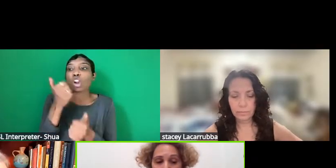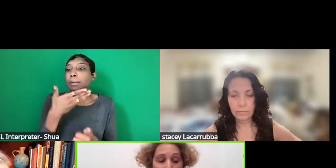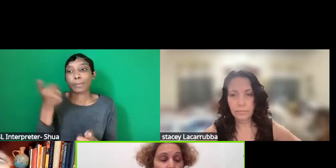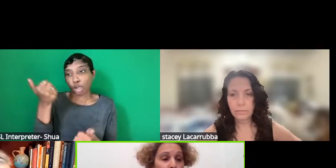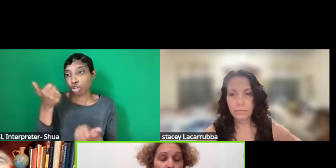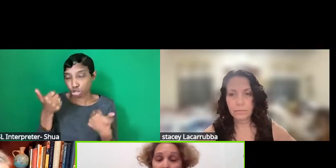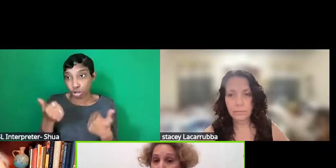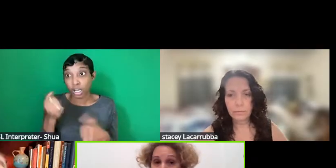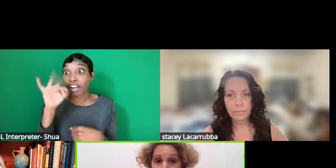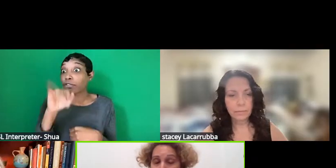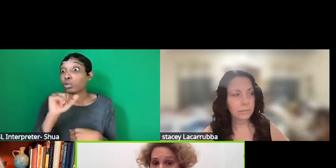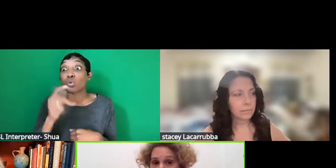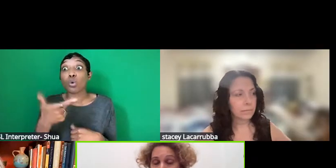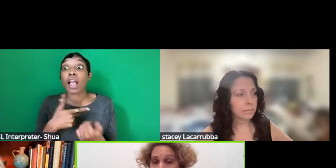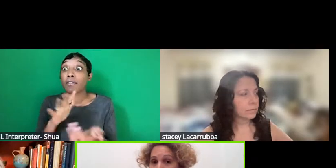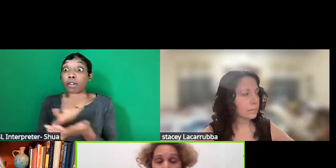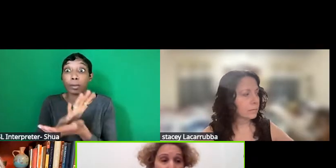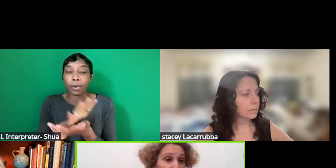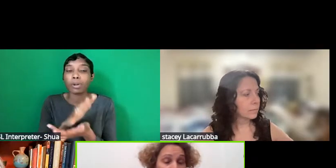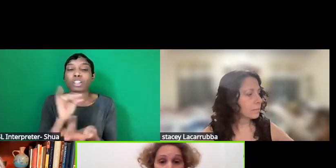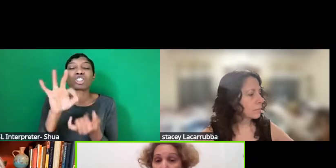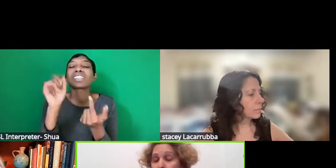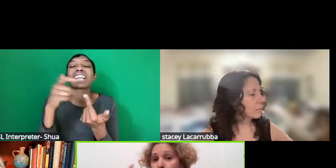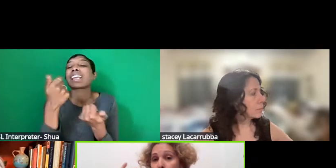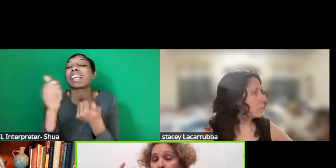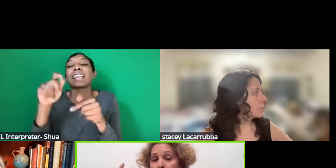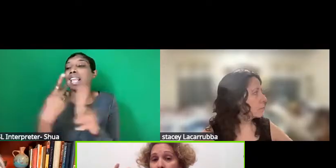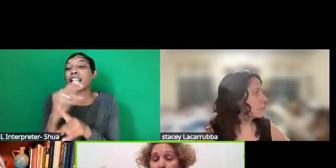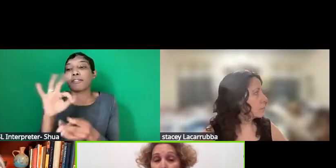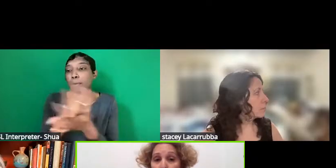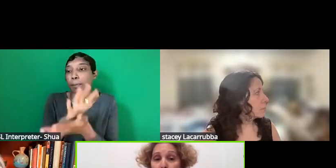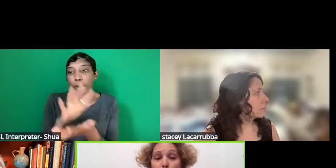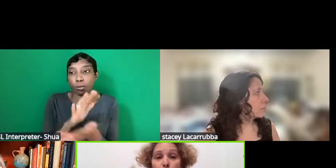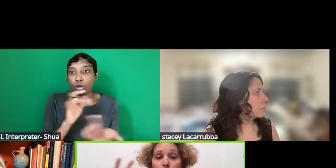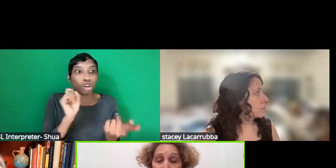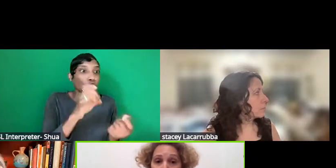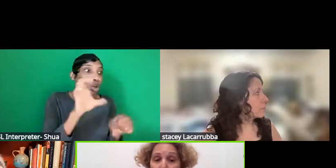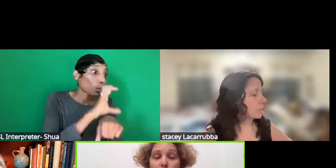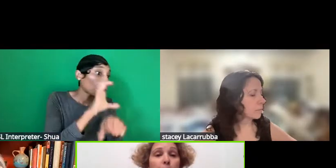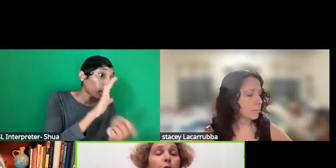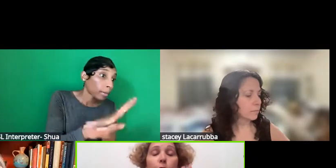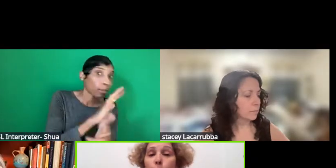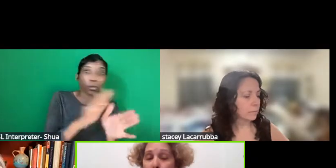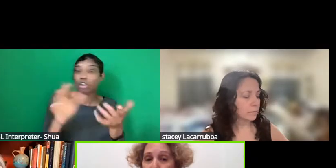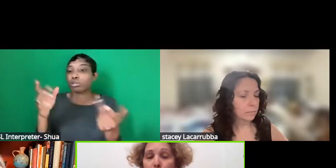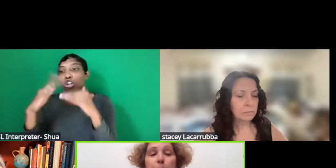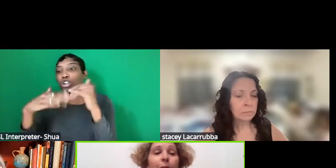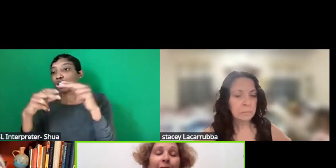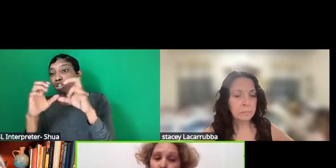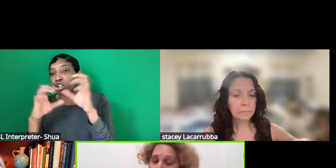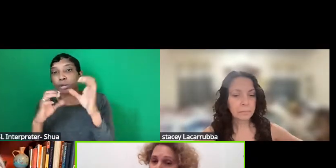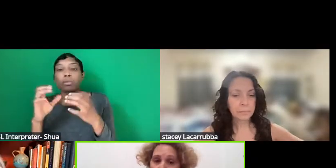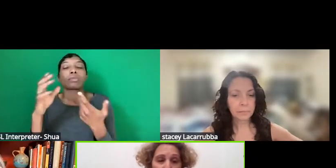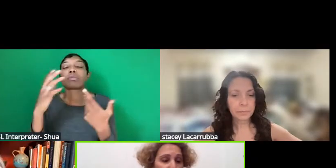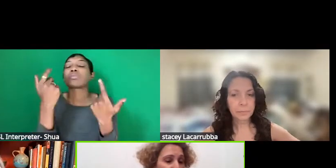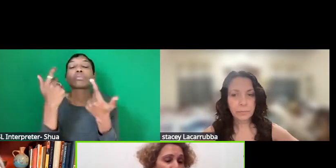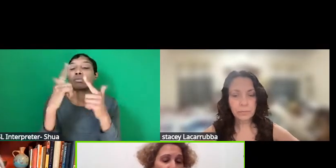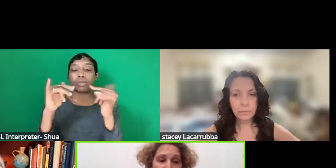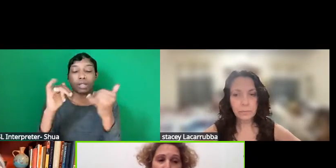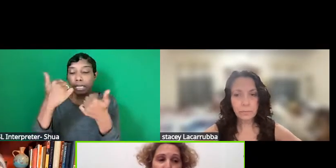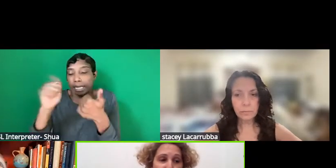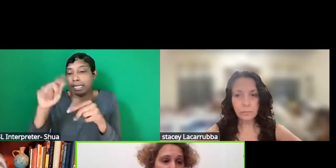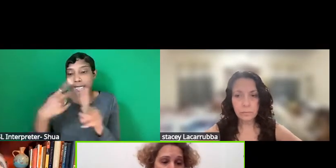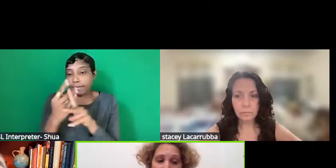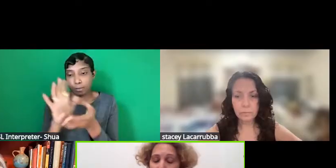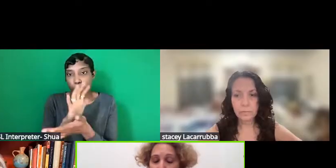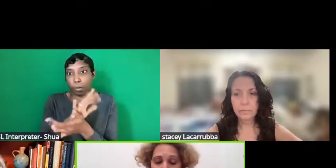don't have our kit, you can go ahead and grab some paper, any kind of paper, loose leaf. It could be computer paper or construction paper. Grab some paper and just